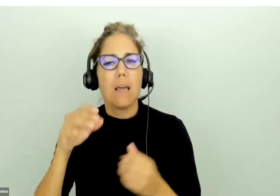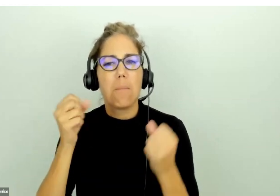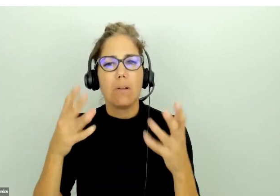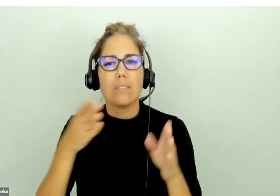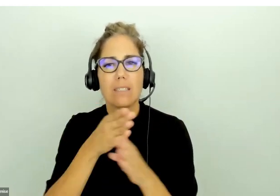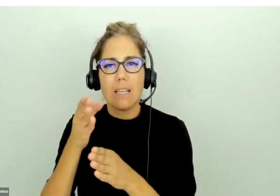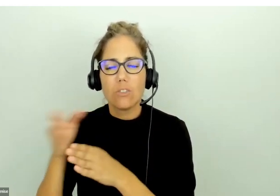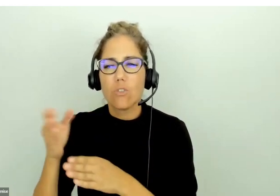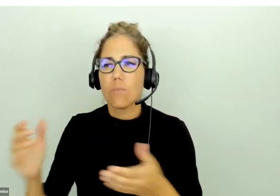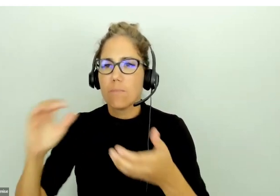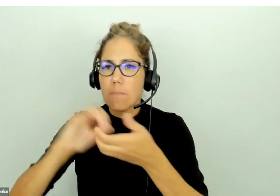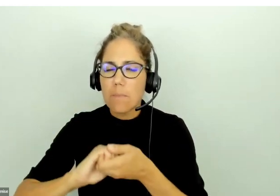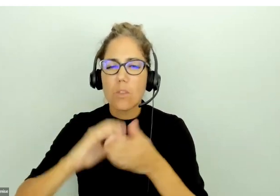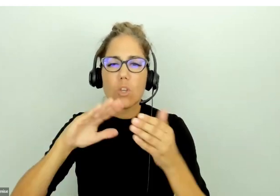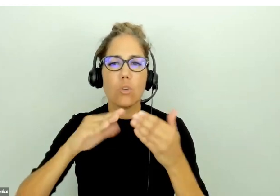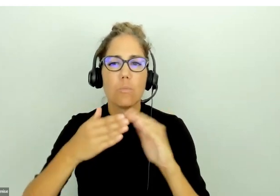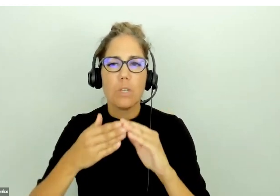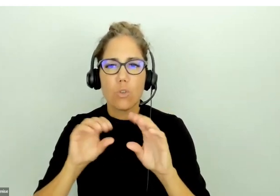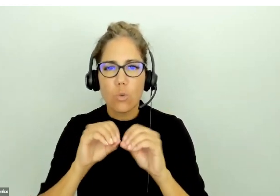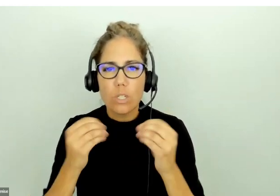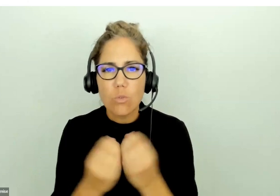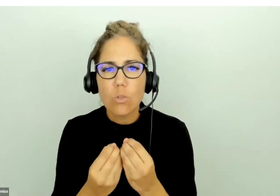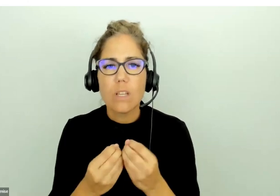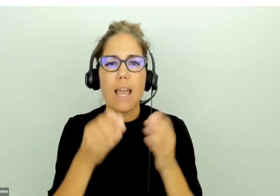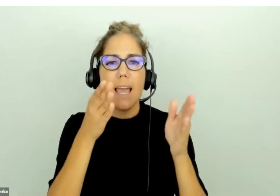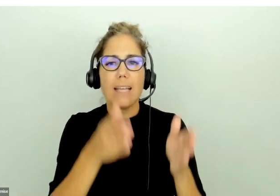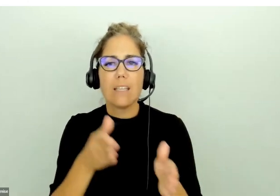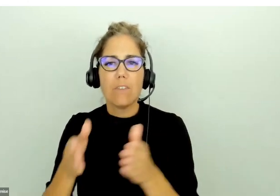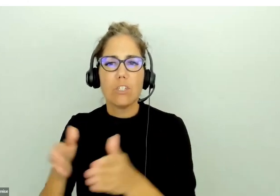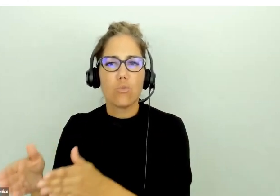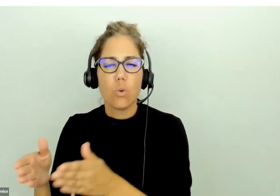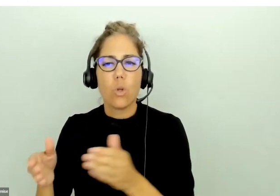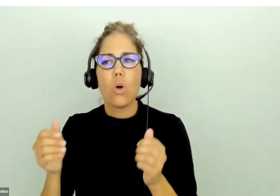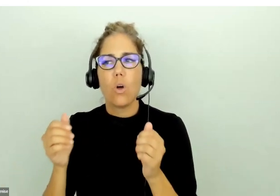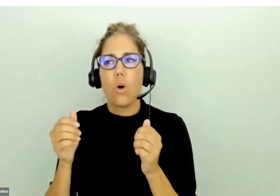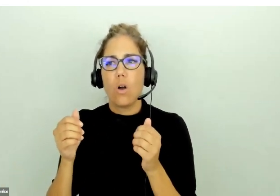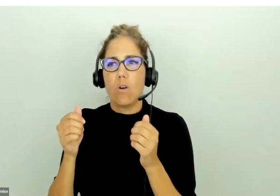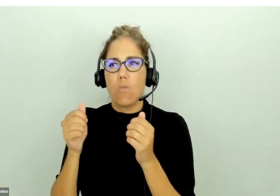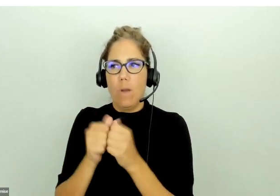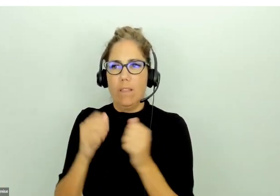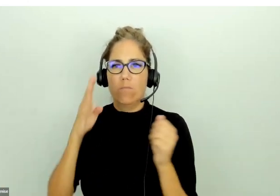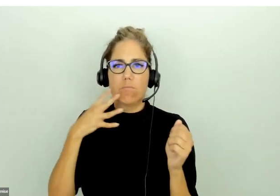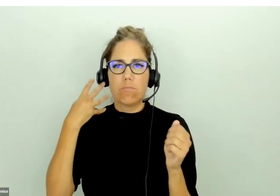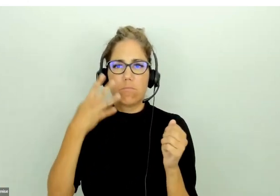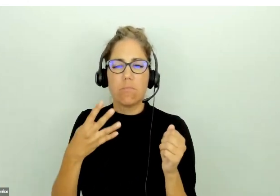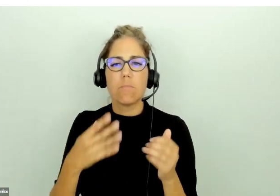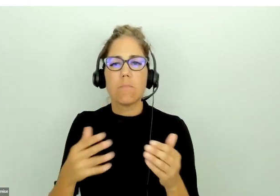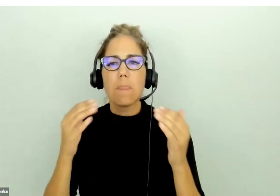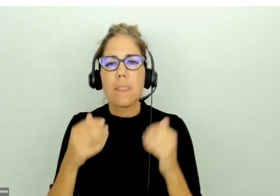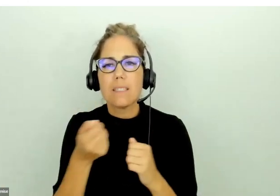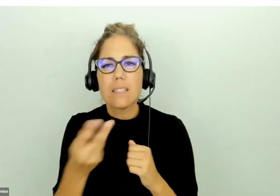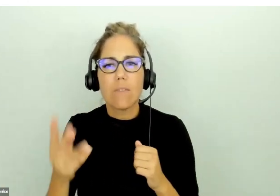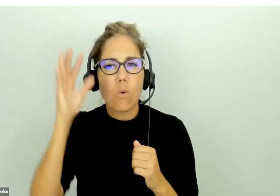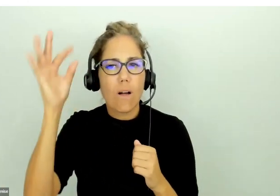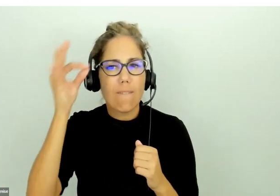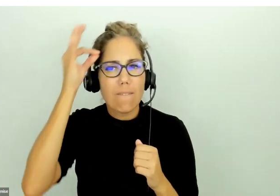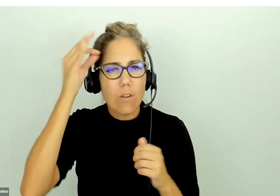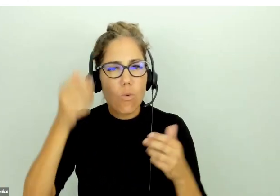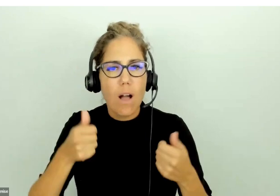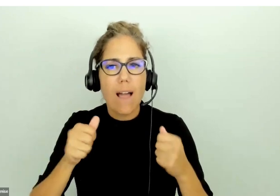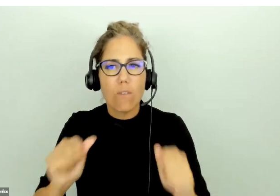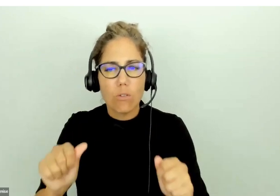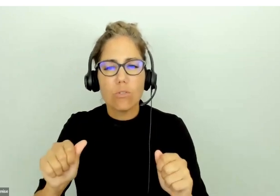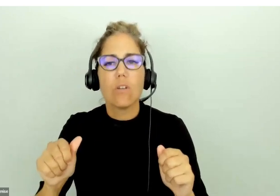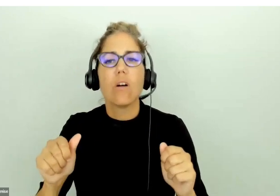healthcare, community organizations, and individuals with lived experience. Several federal efforts are underway